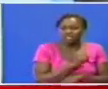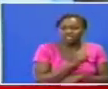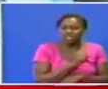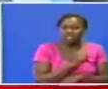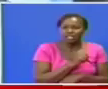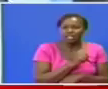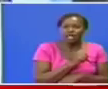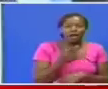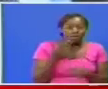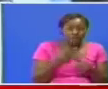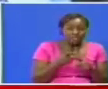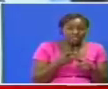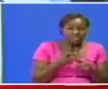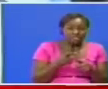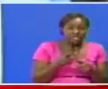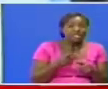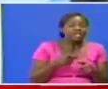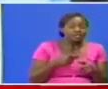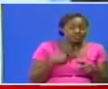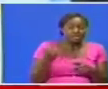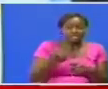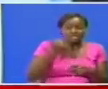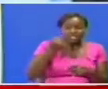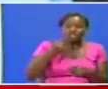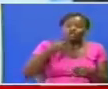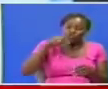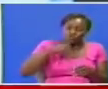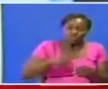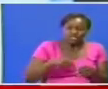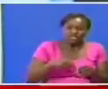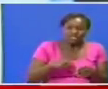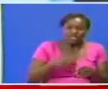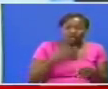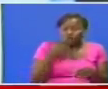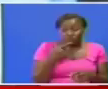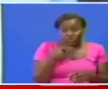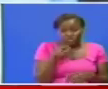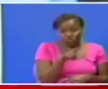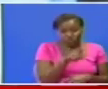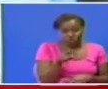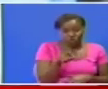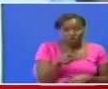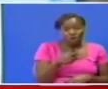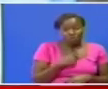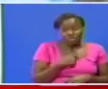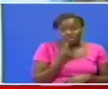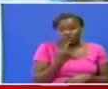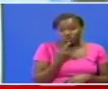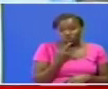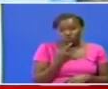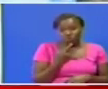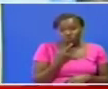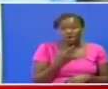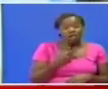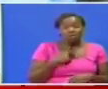Why should I trust you? Today, as clearly as I can, I want to tell you who I am and what I believe in